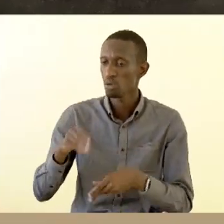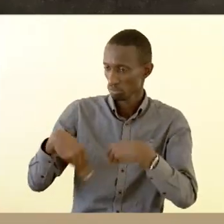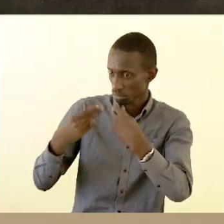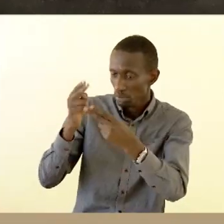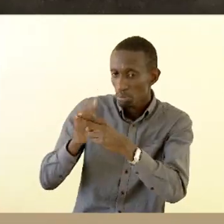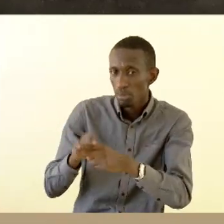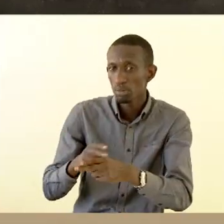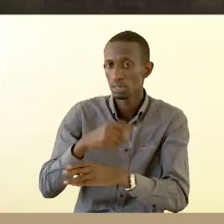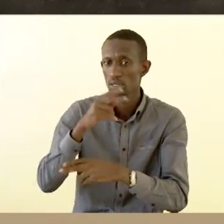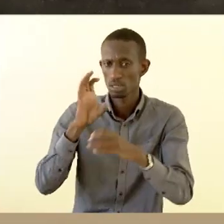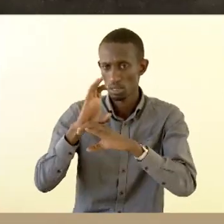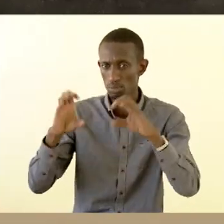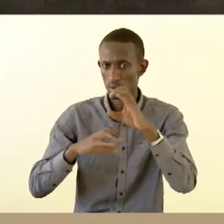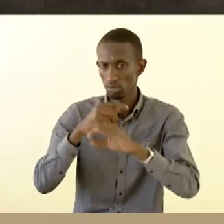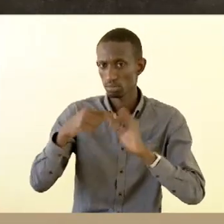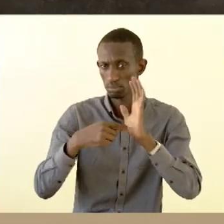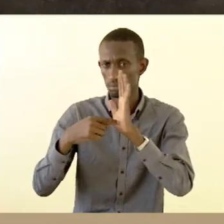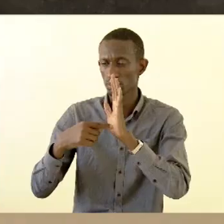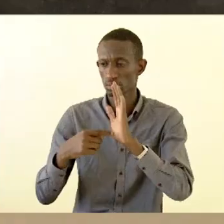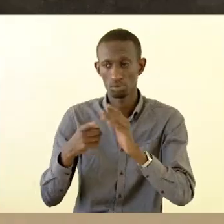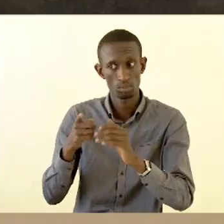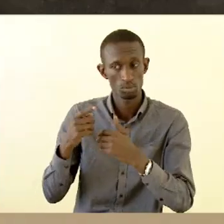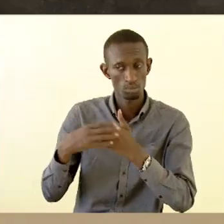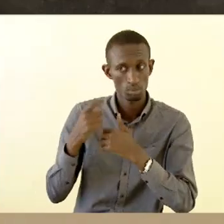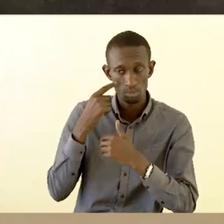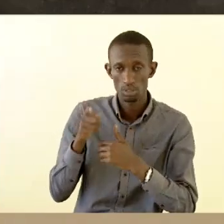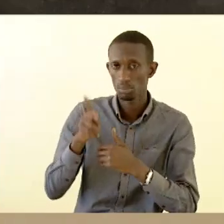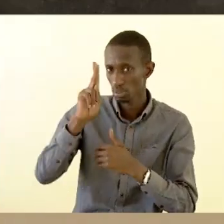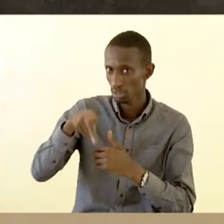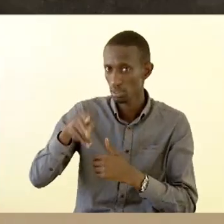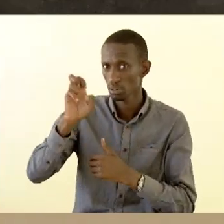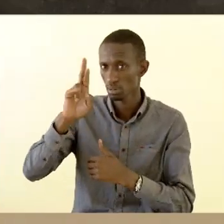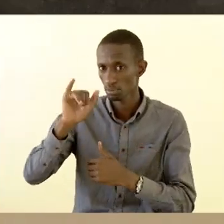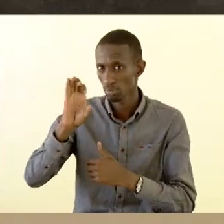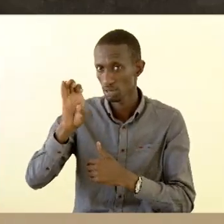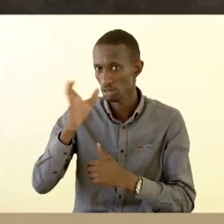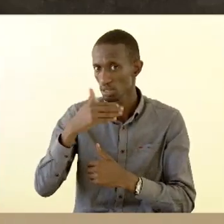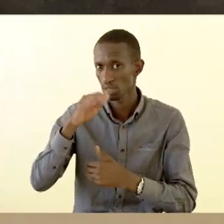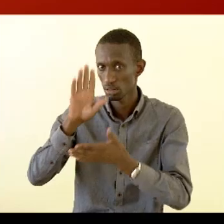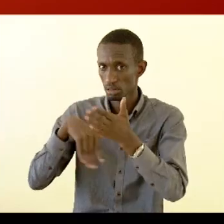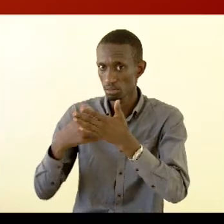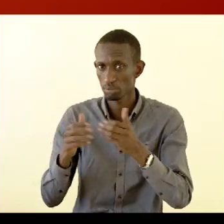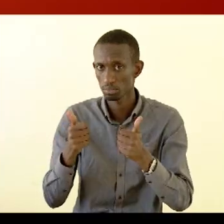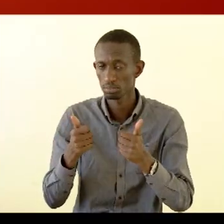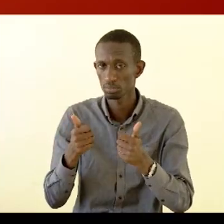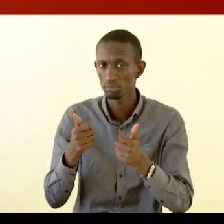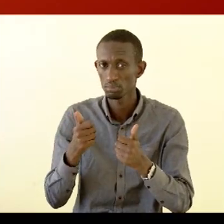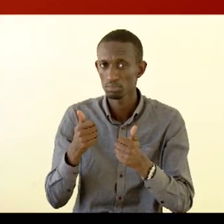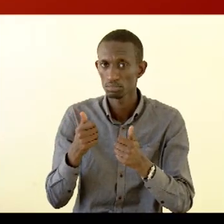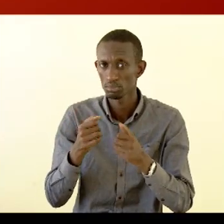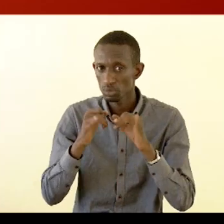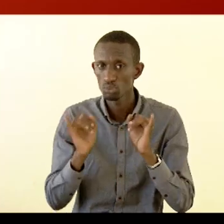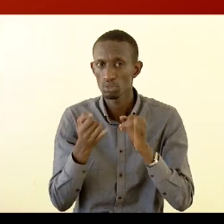own and don't copy from the periodic table. I'm very sure you have your periodic tables, but if you have to